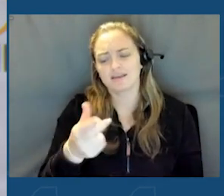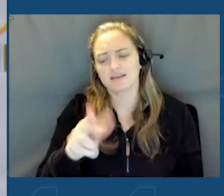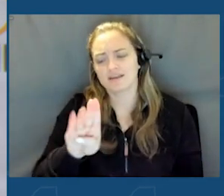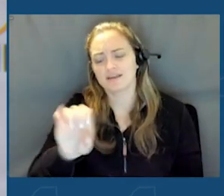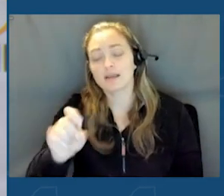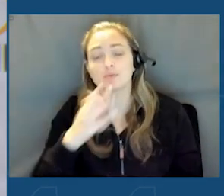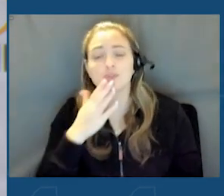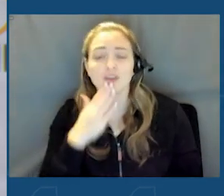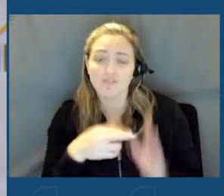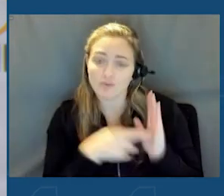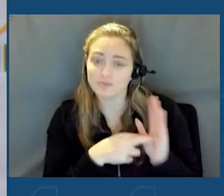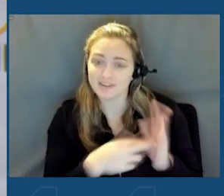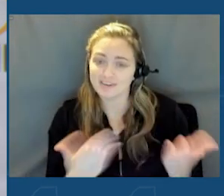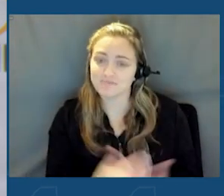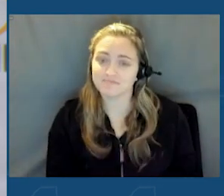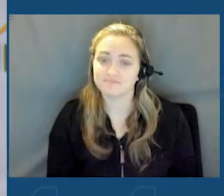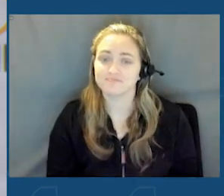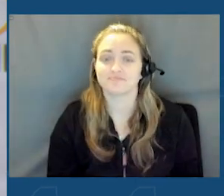here.